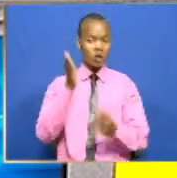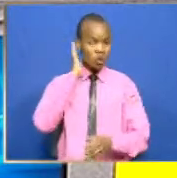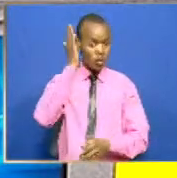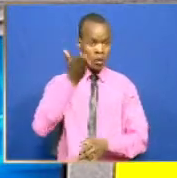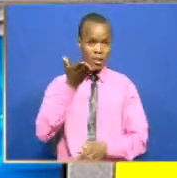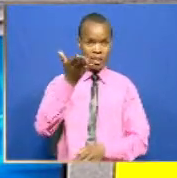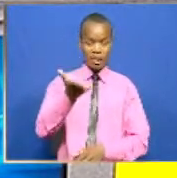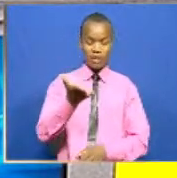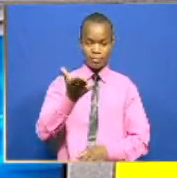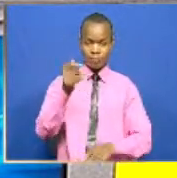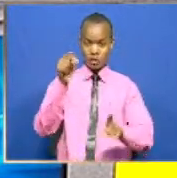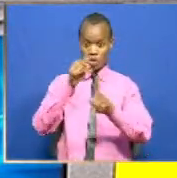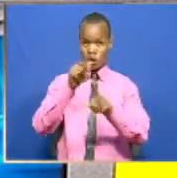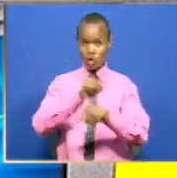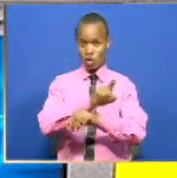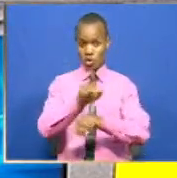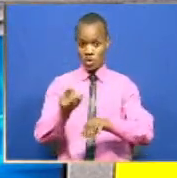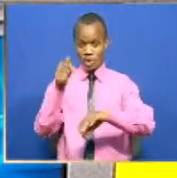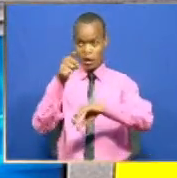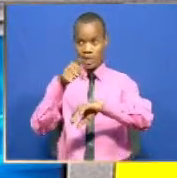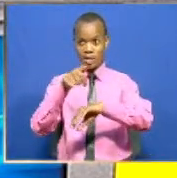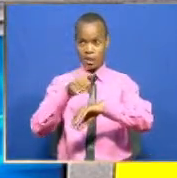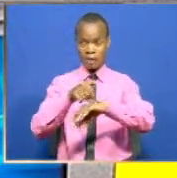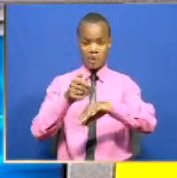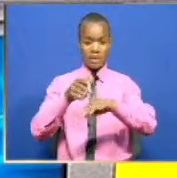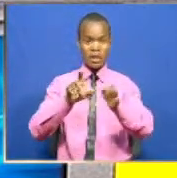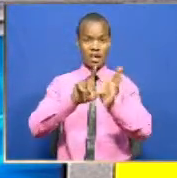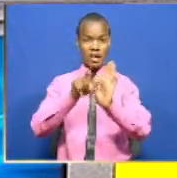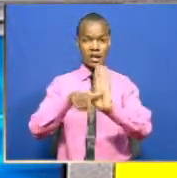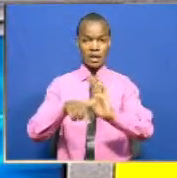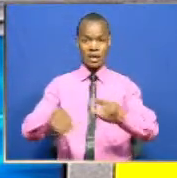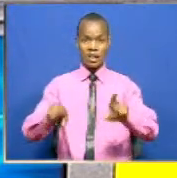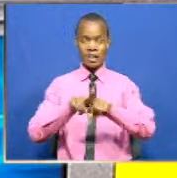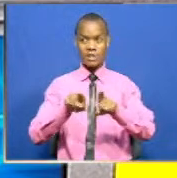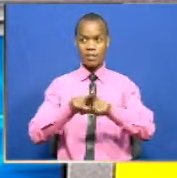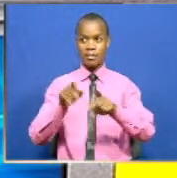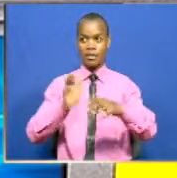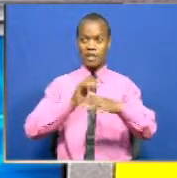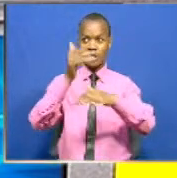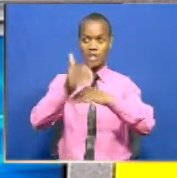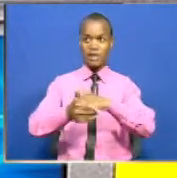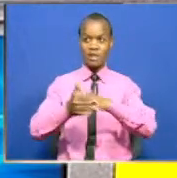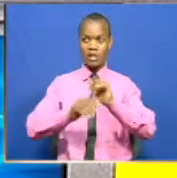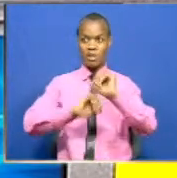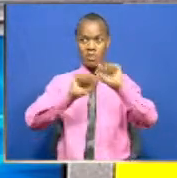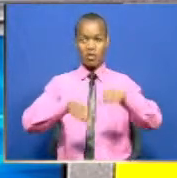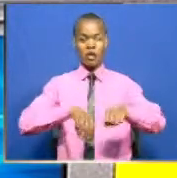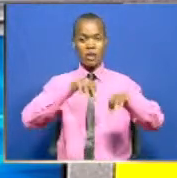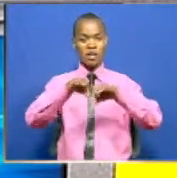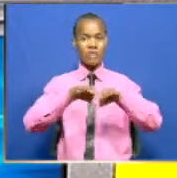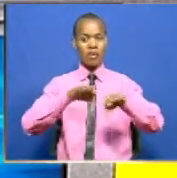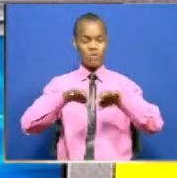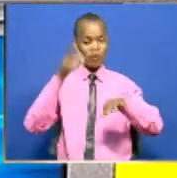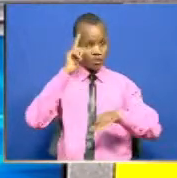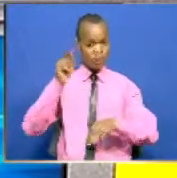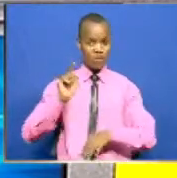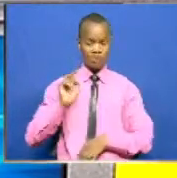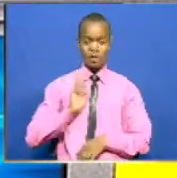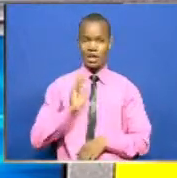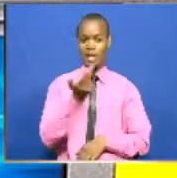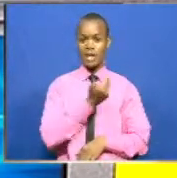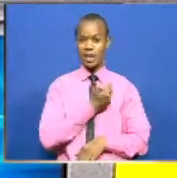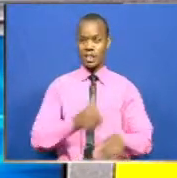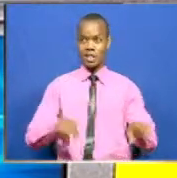to you after this. Amfa Abidi will be dissecting that for us. He will be